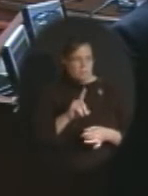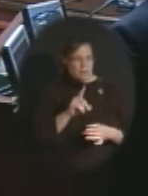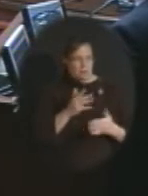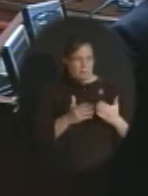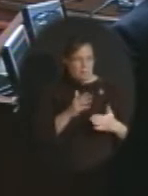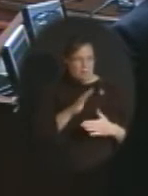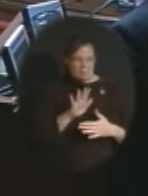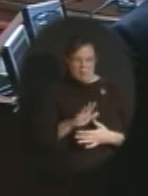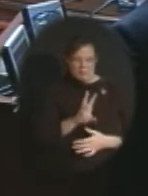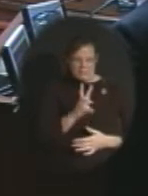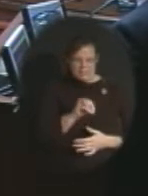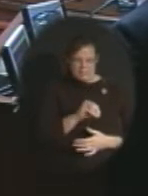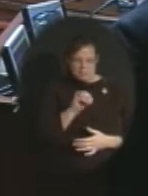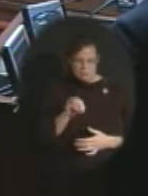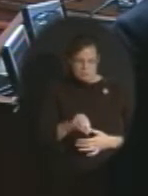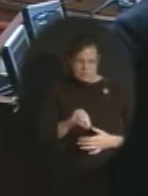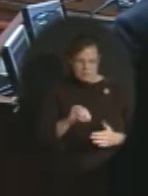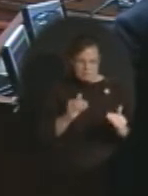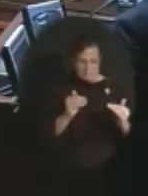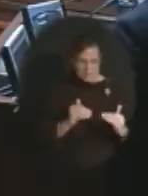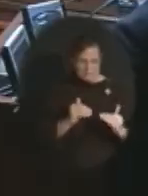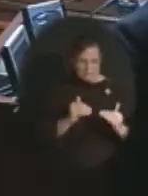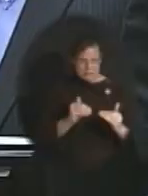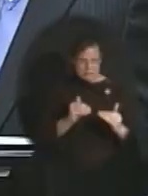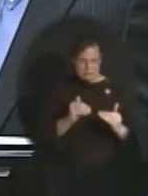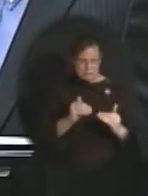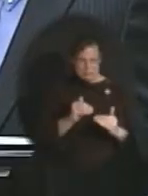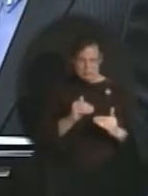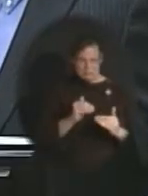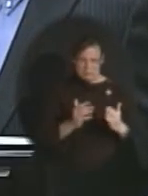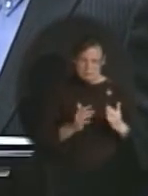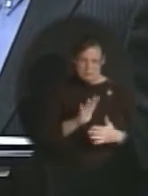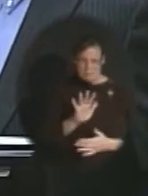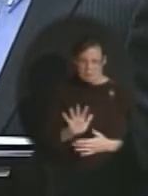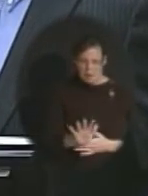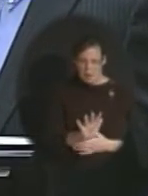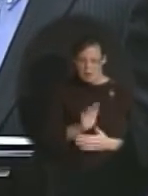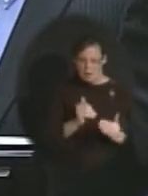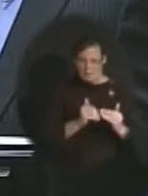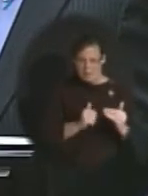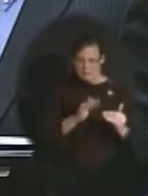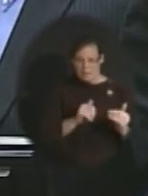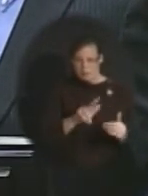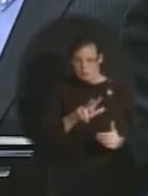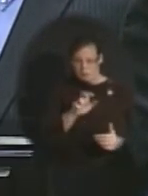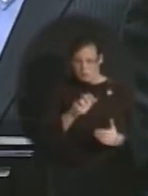probably about, 60% of the next lowest bidder? It was about a little less than